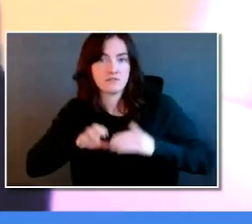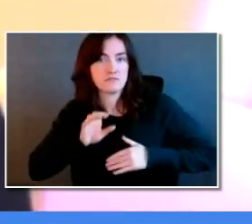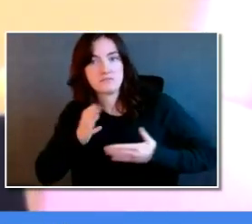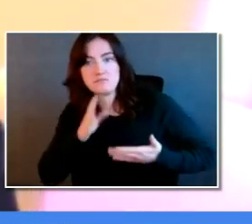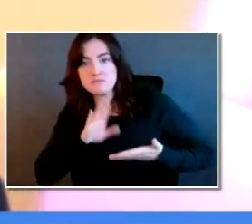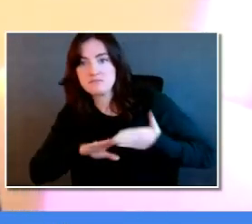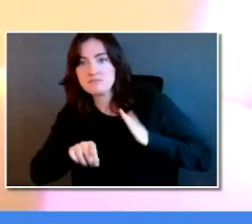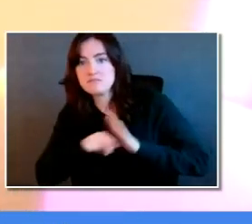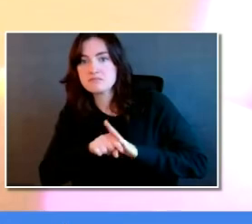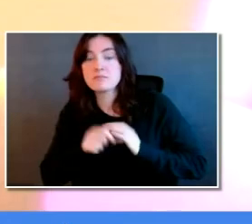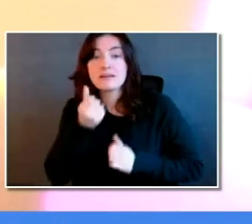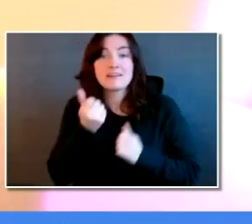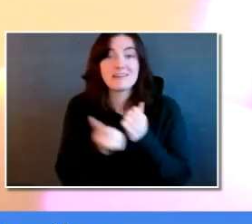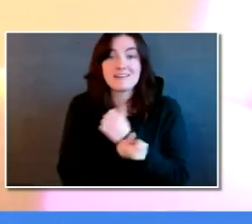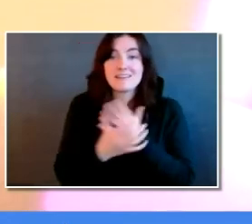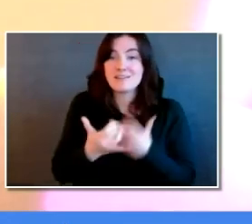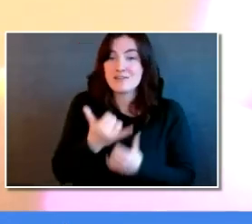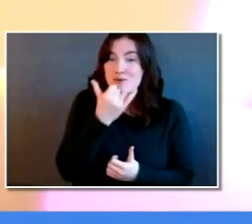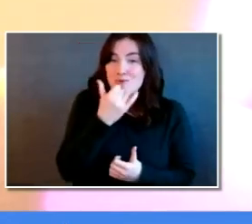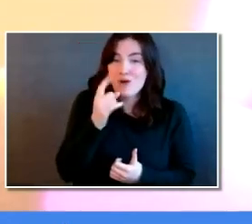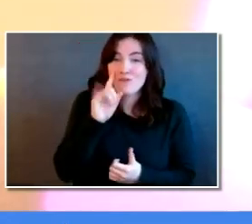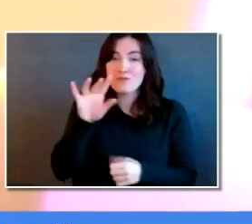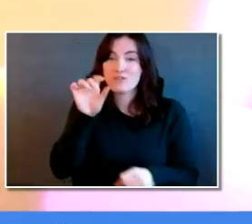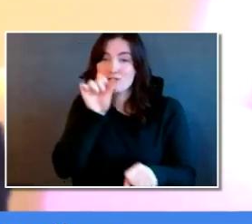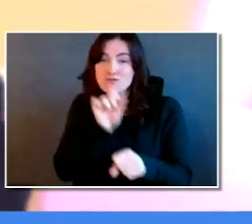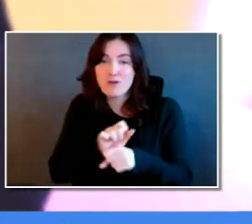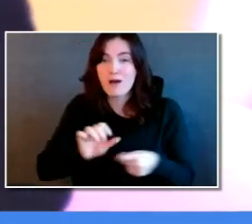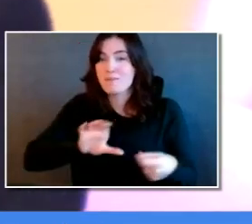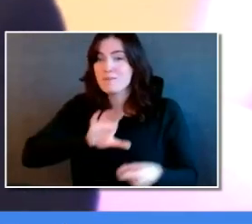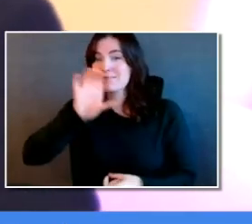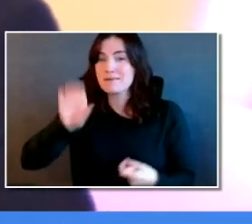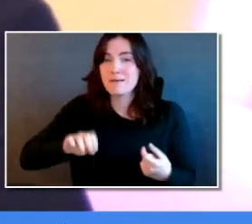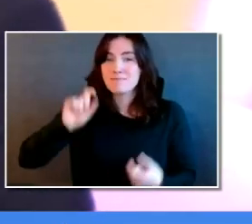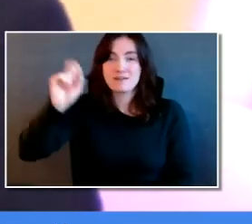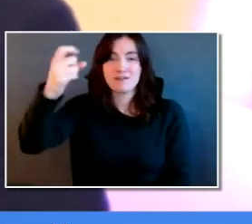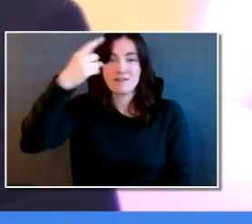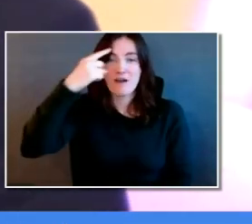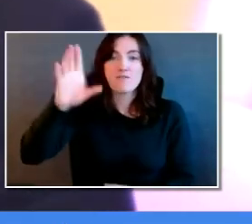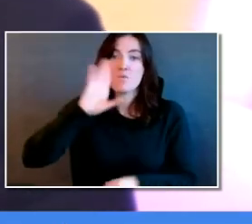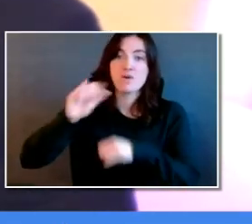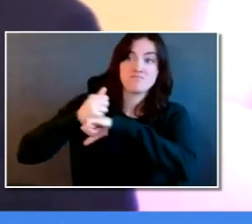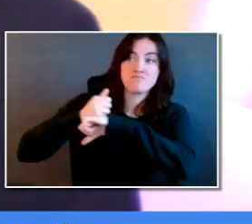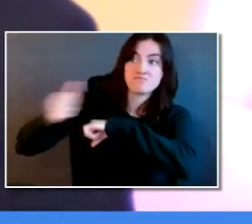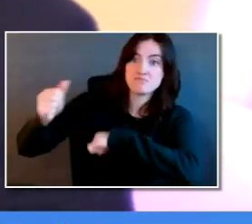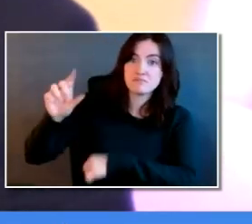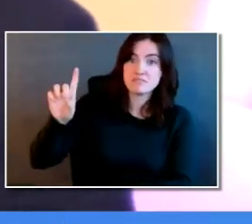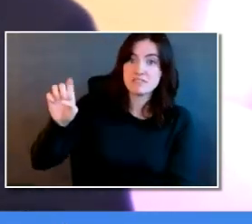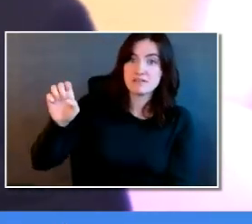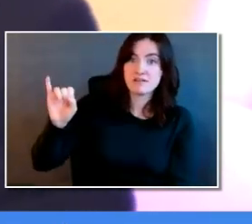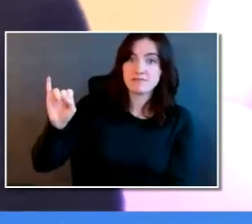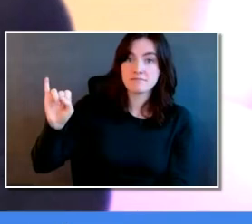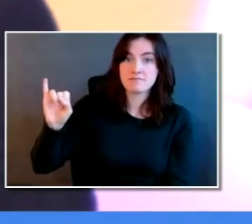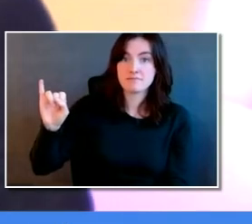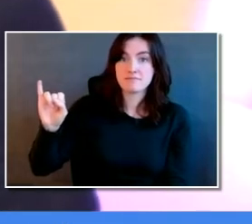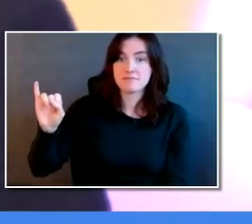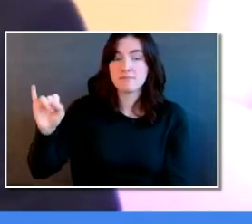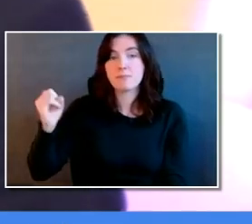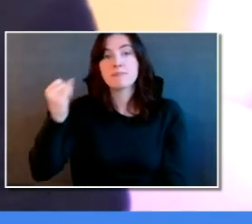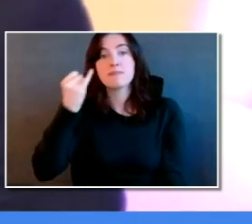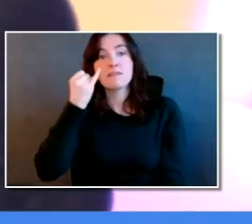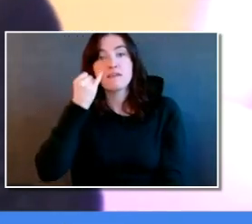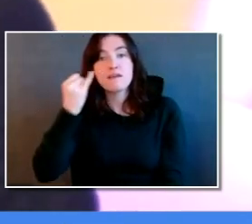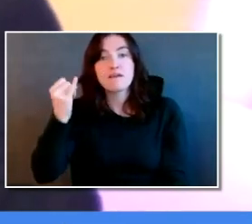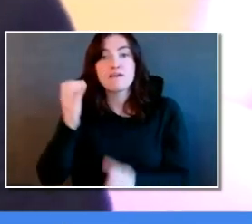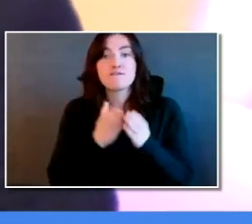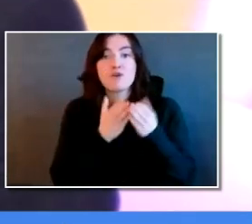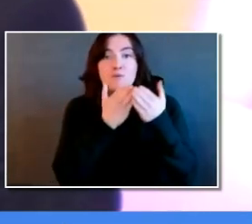wrong on their job, in their company, in government, they will blame it on DEI. So if a barge hits